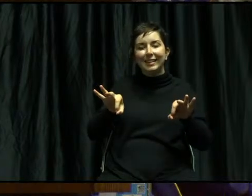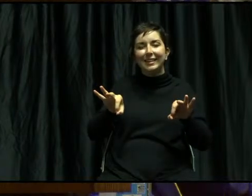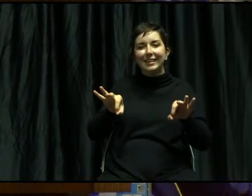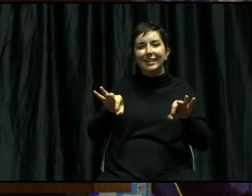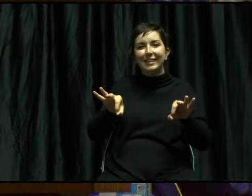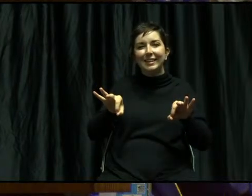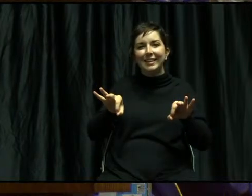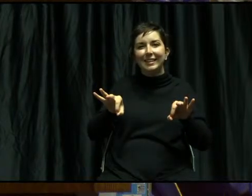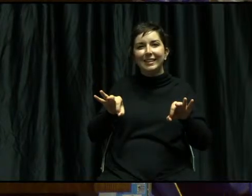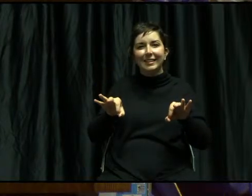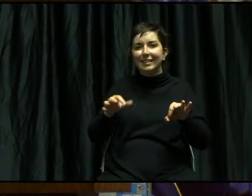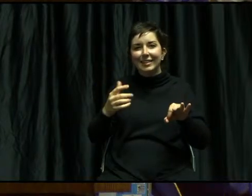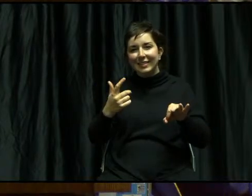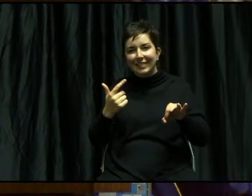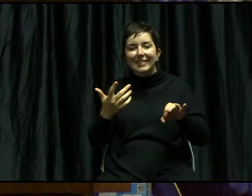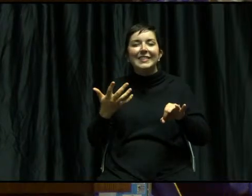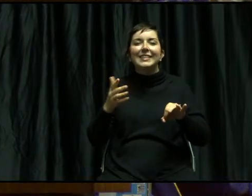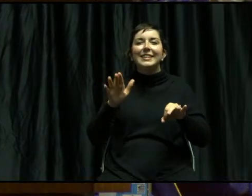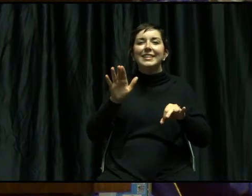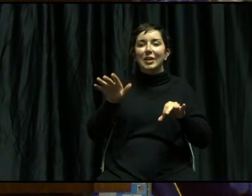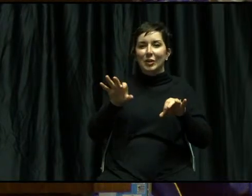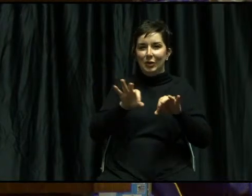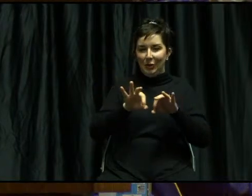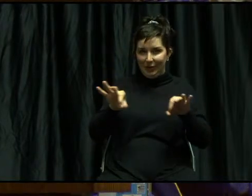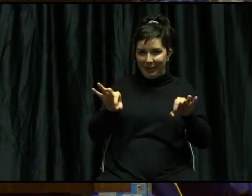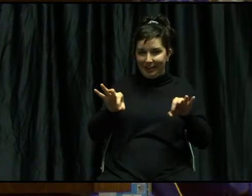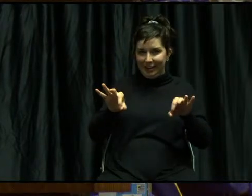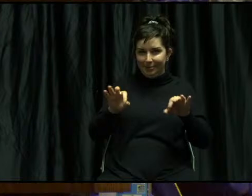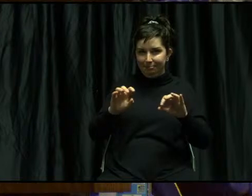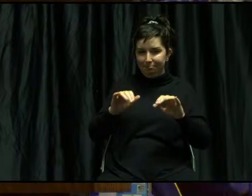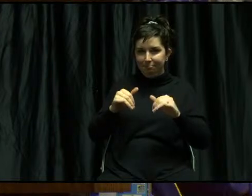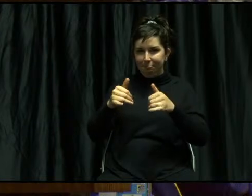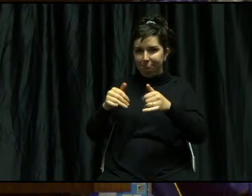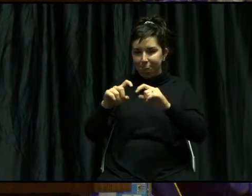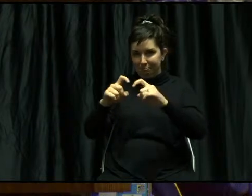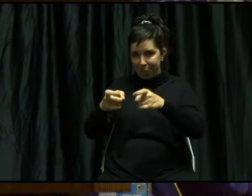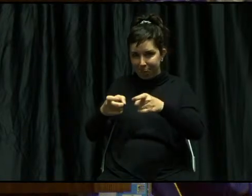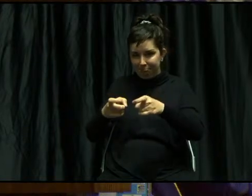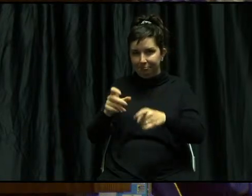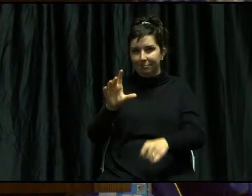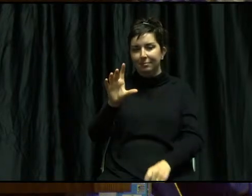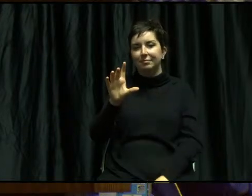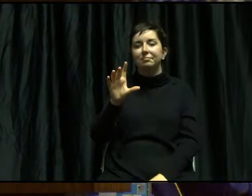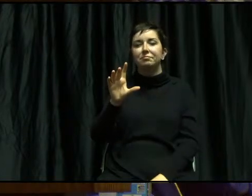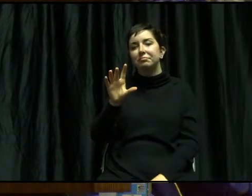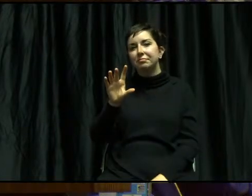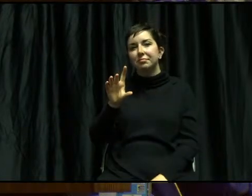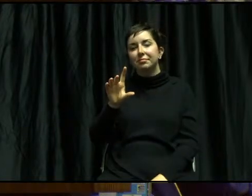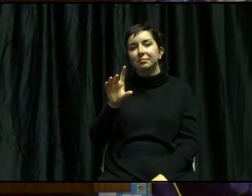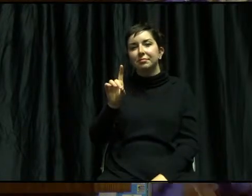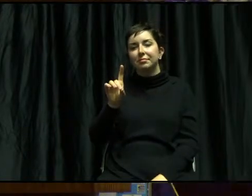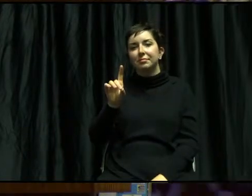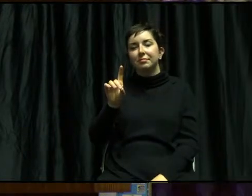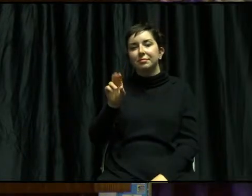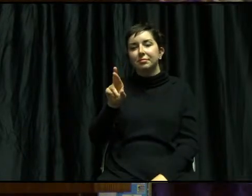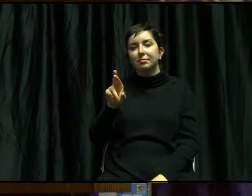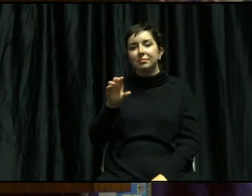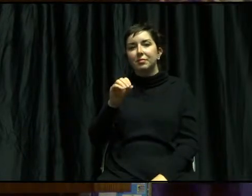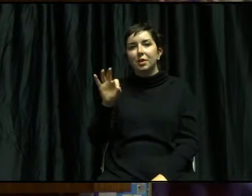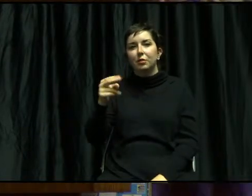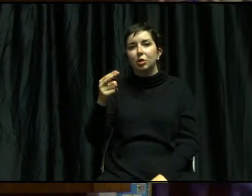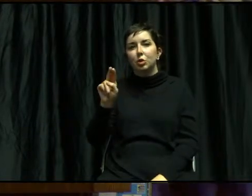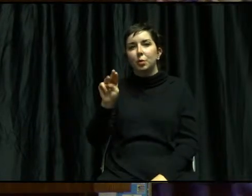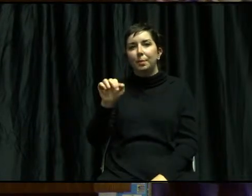was. Cecilia Foxley, the degree of Doctor of Humanities. Congratulations. Thank you so much.